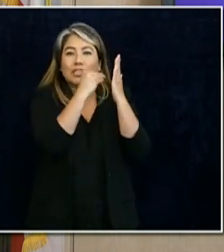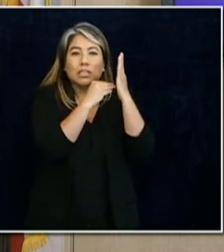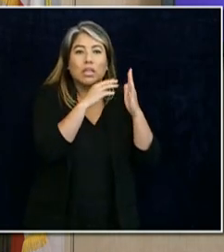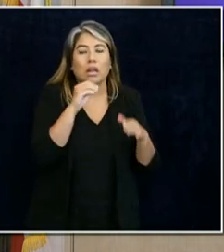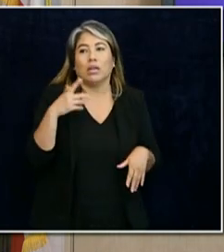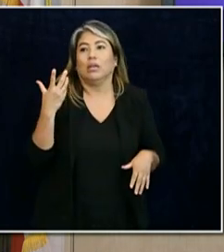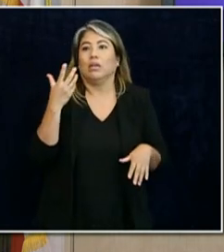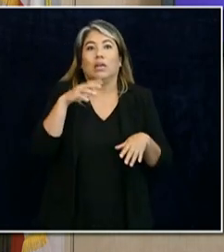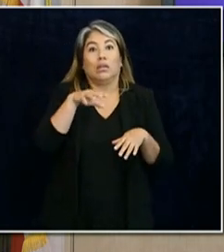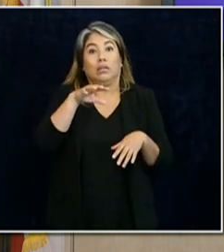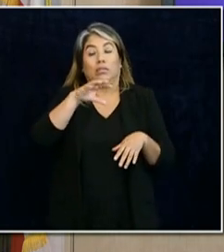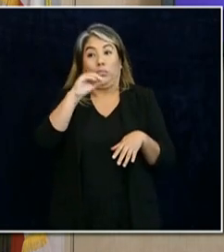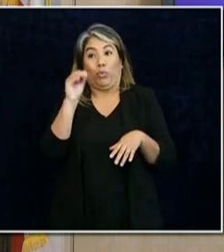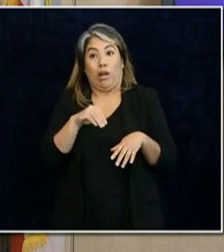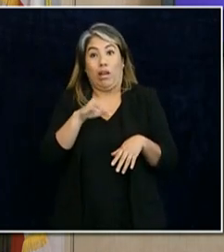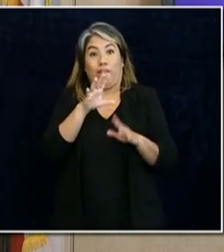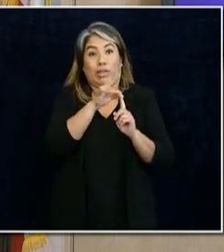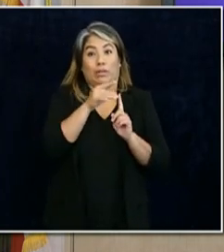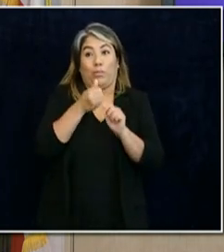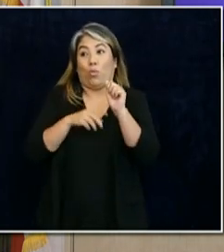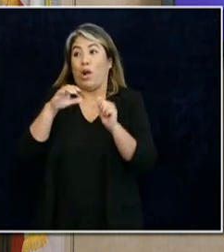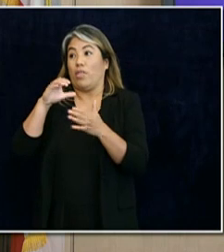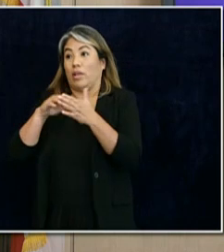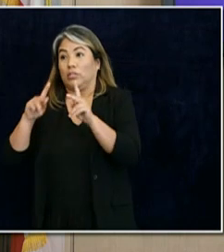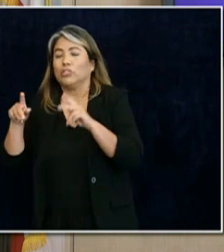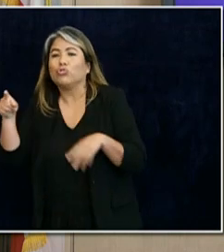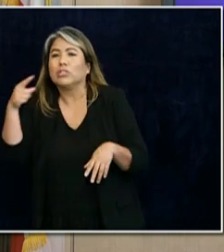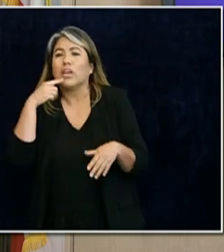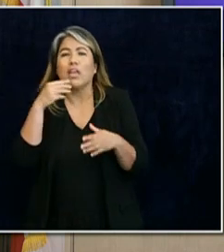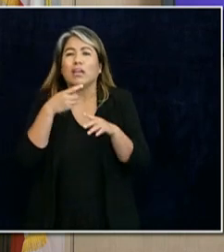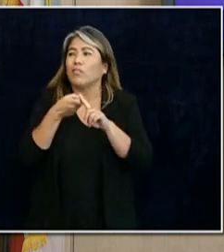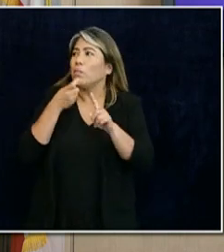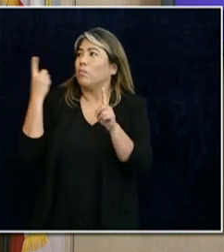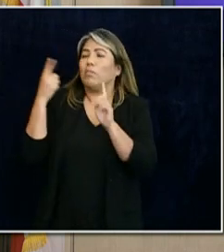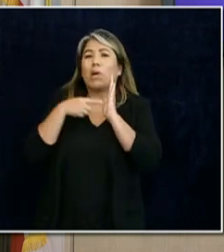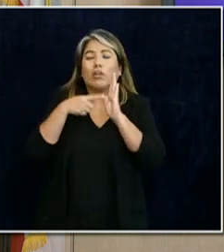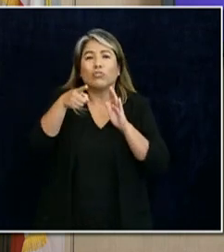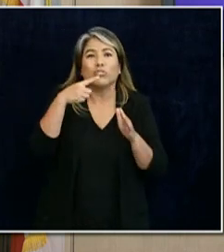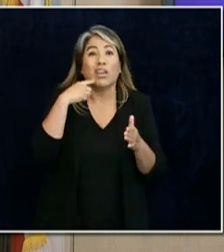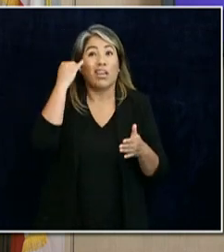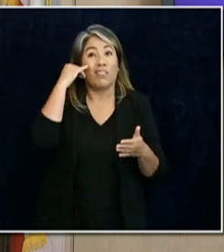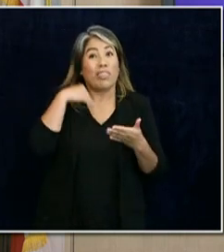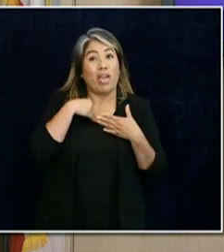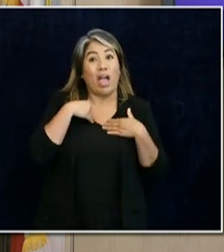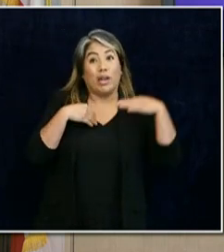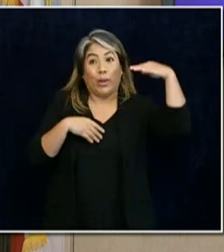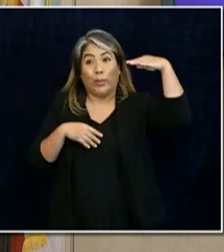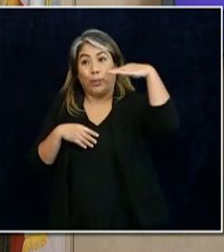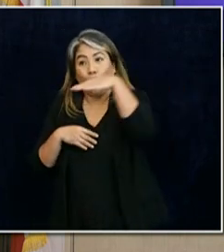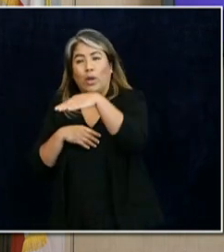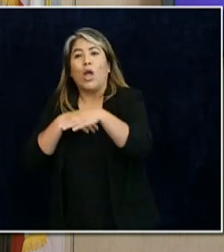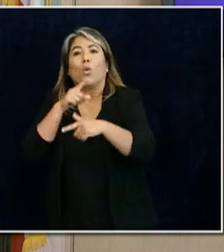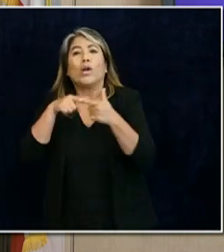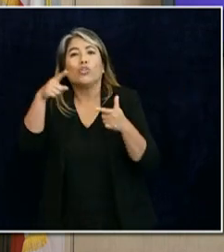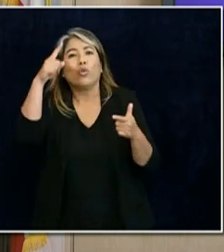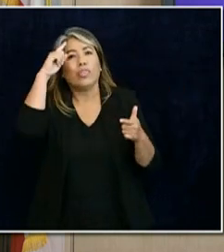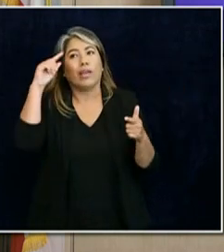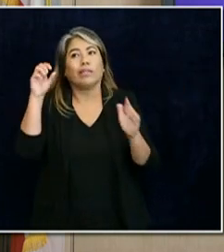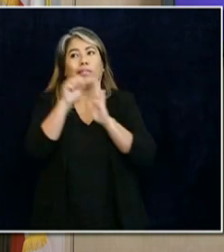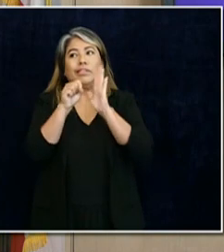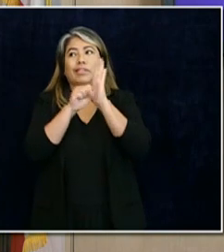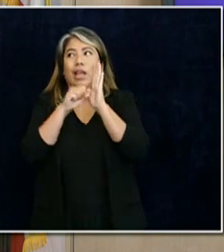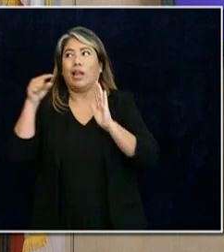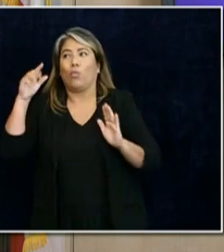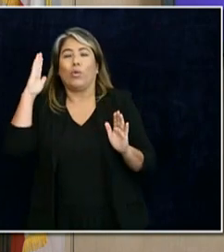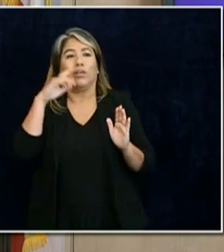residents, which is decreasing. From the modeling you guys are seeing or projecting, if this downward trend continues, when might we get off that state watch list and see